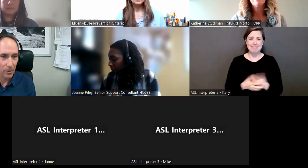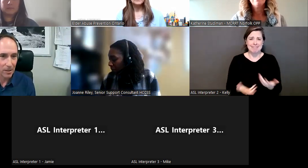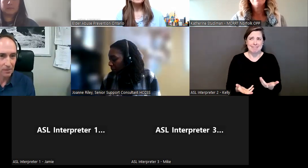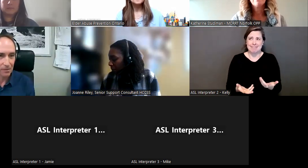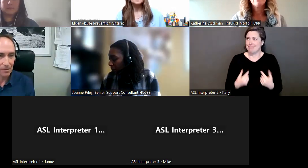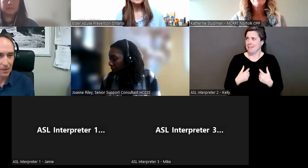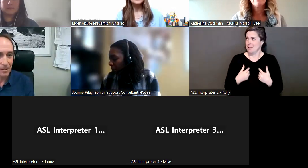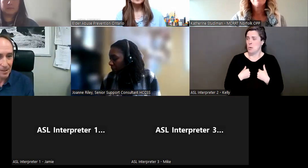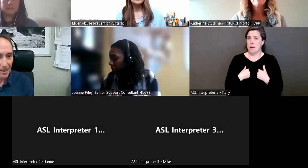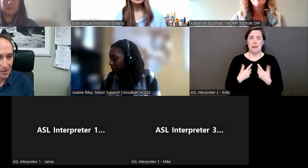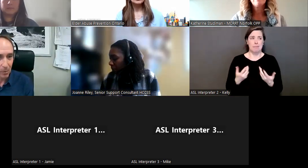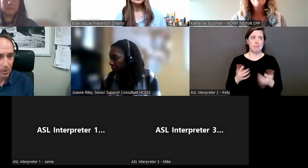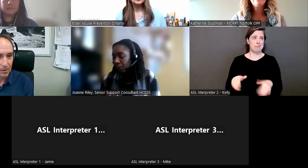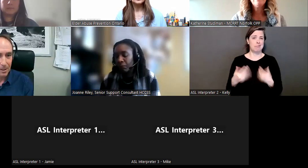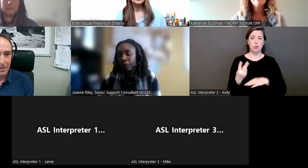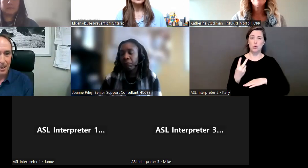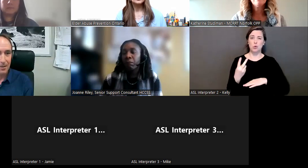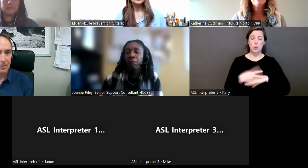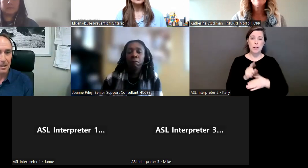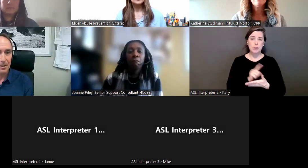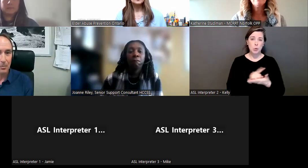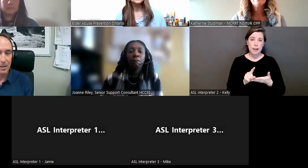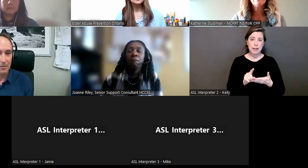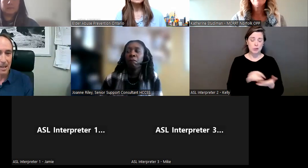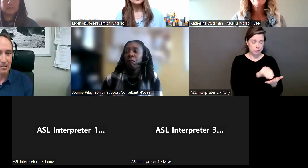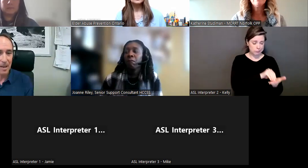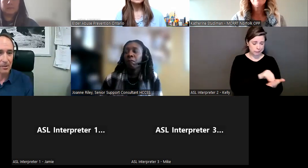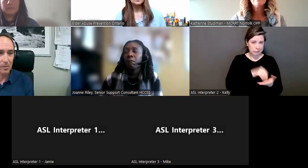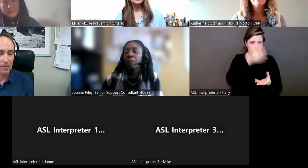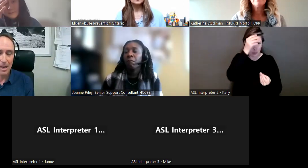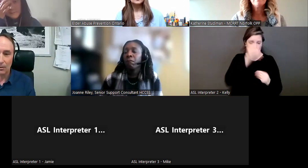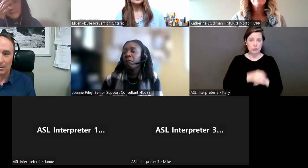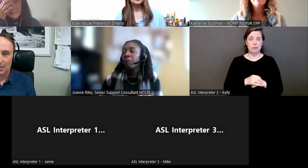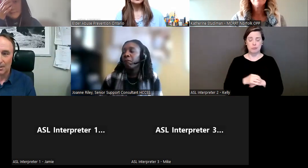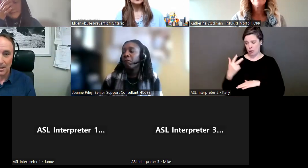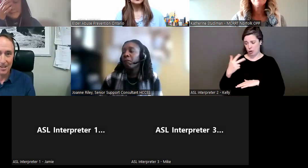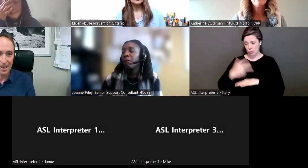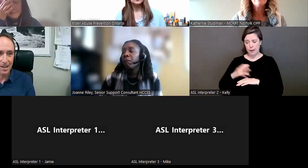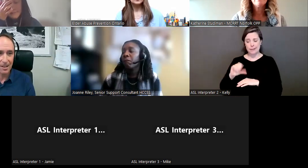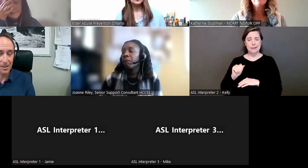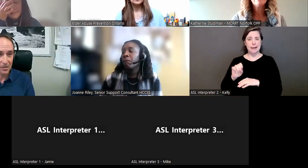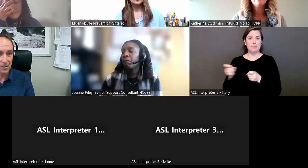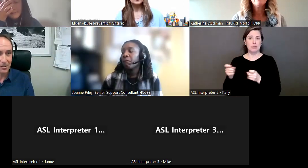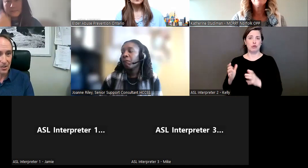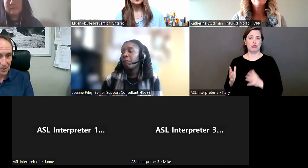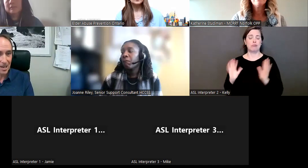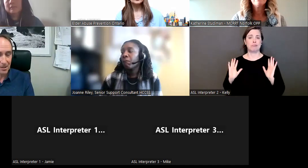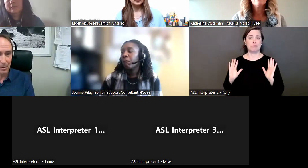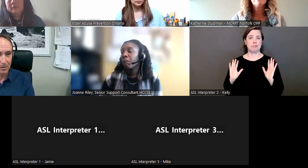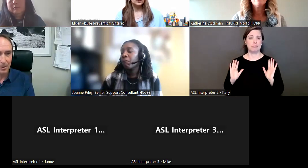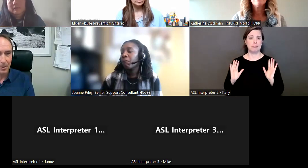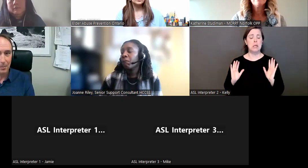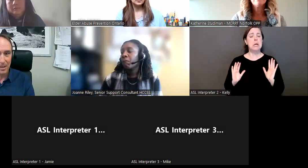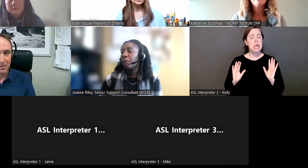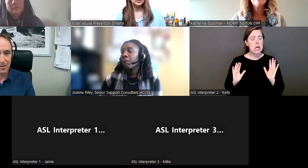days a week of intake support and 3 days a week of case management. Now, the intake is